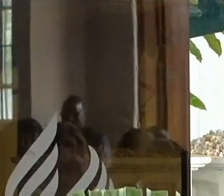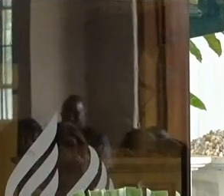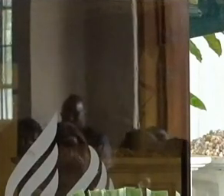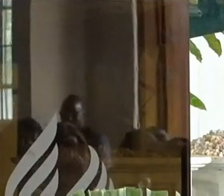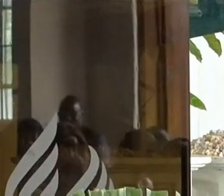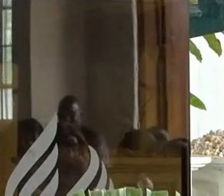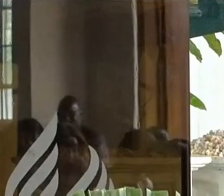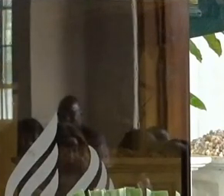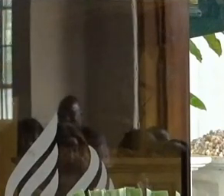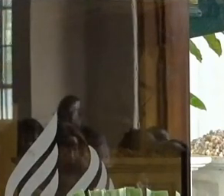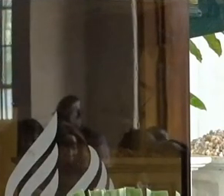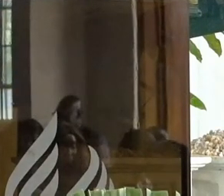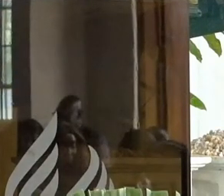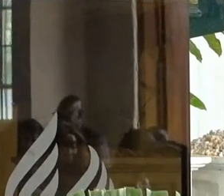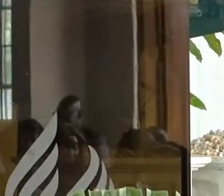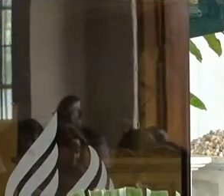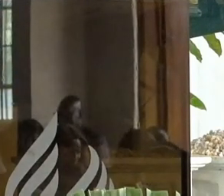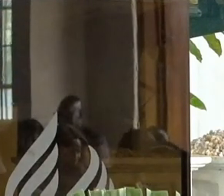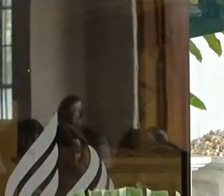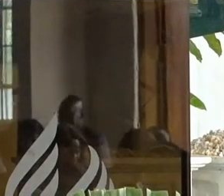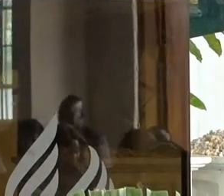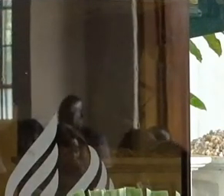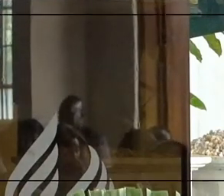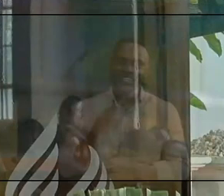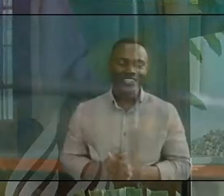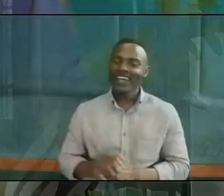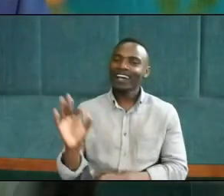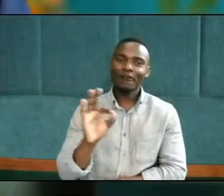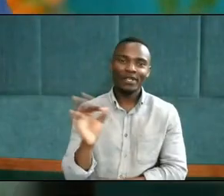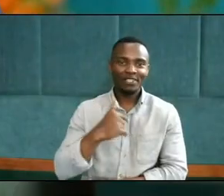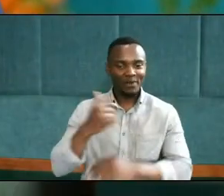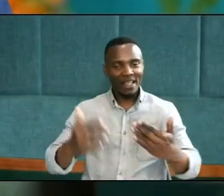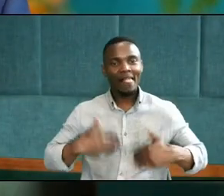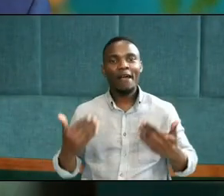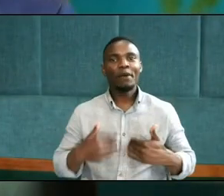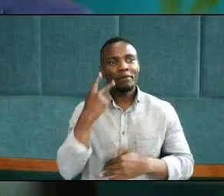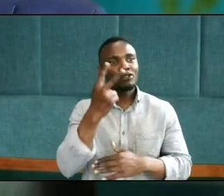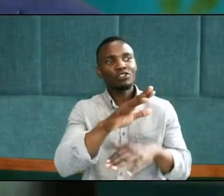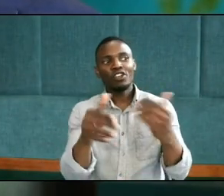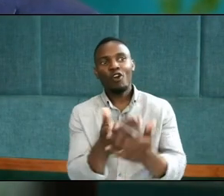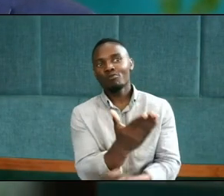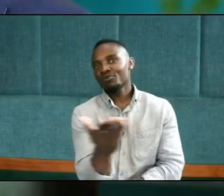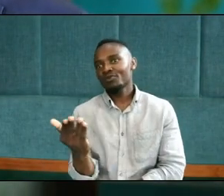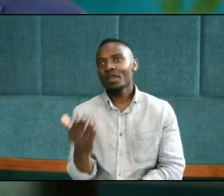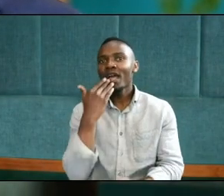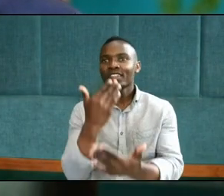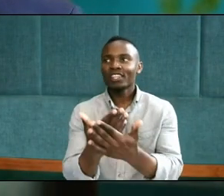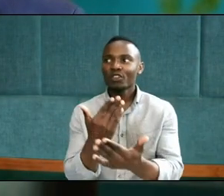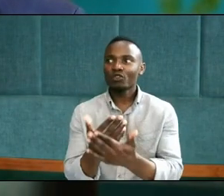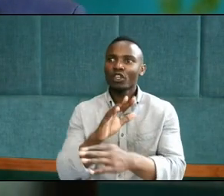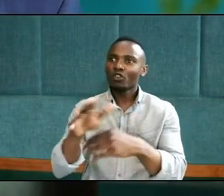You may have grown to become this big lady. Oh, it's amazing. I'm so happy to see all of you. Thank you,